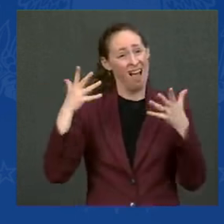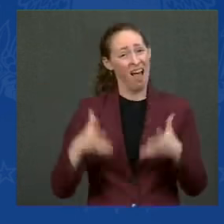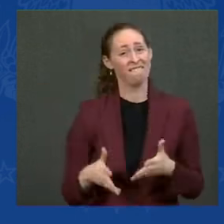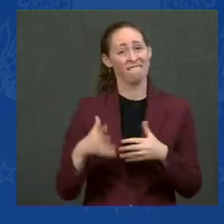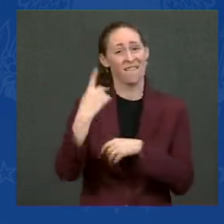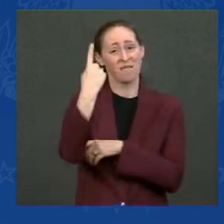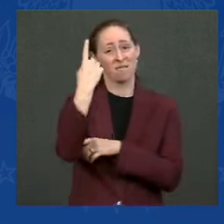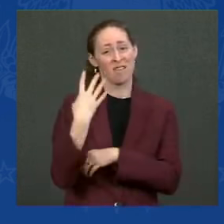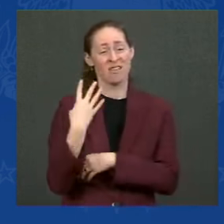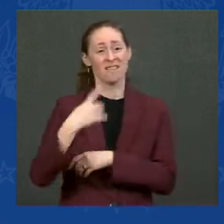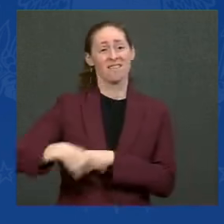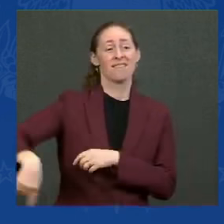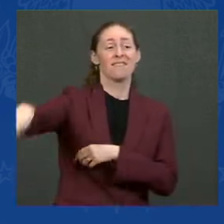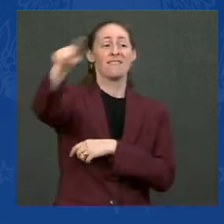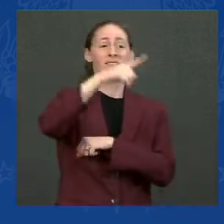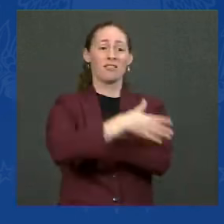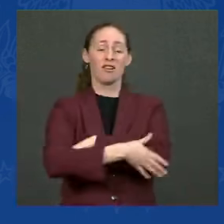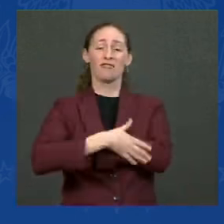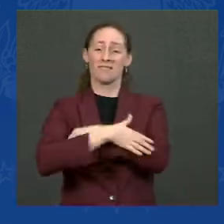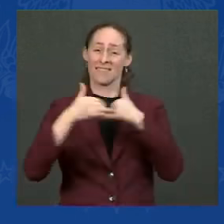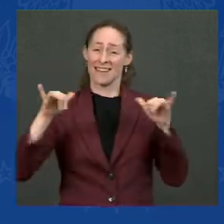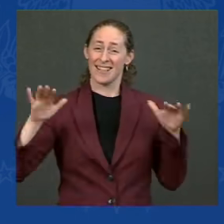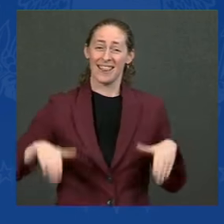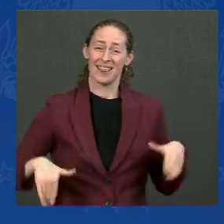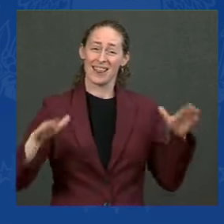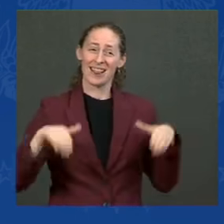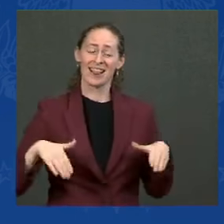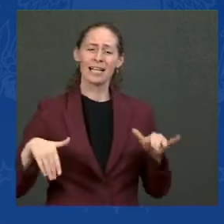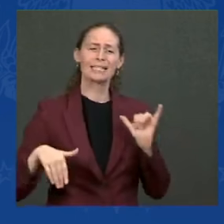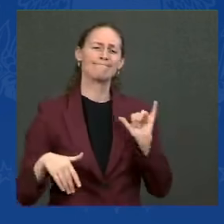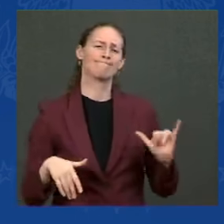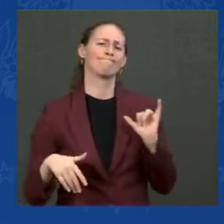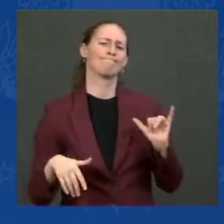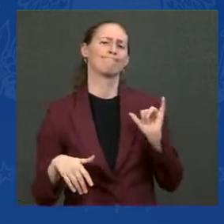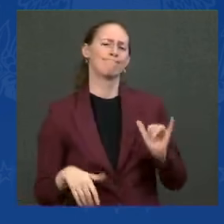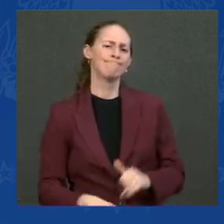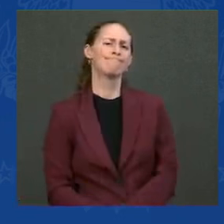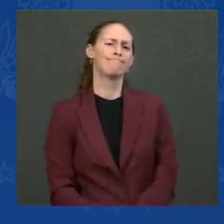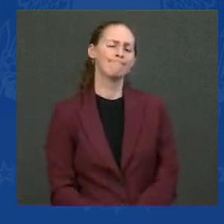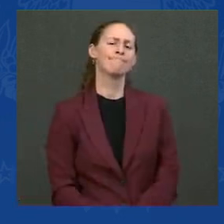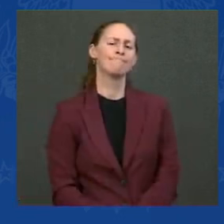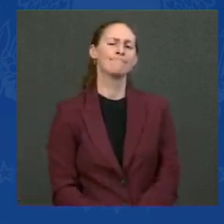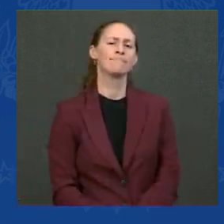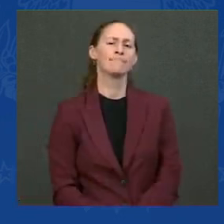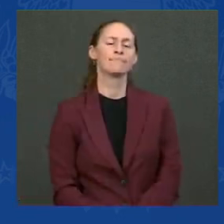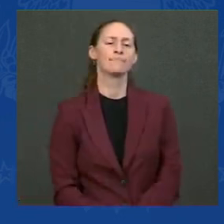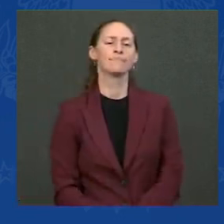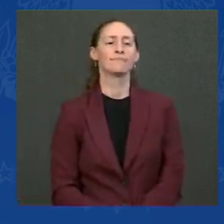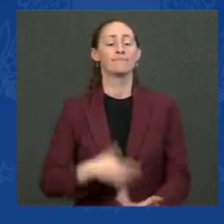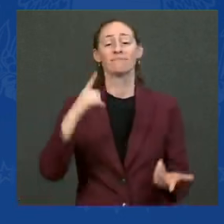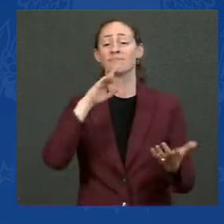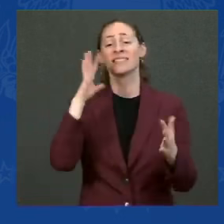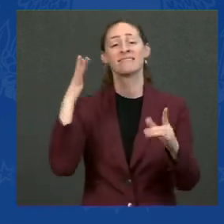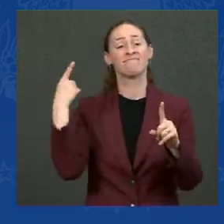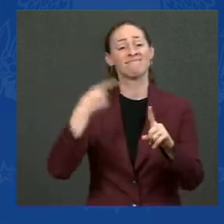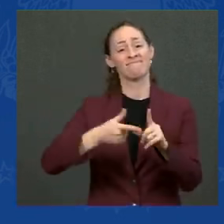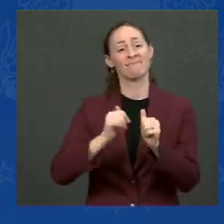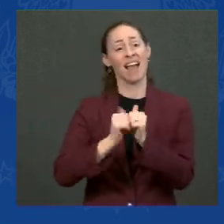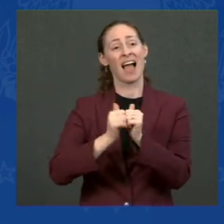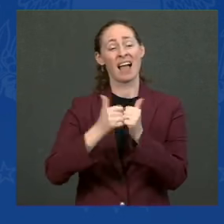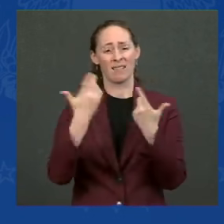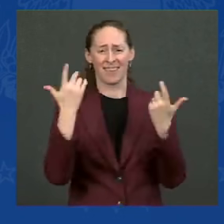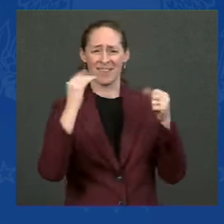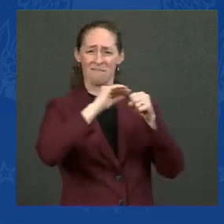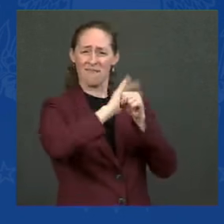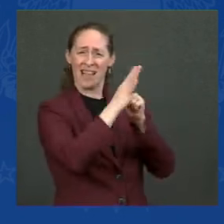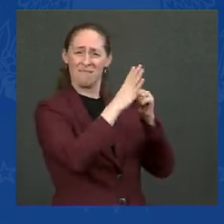for vaccinations but didn't get the shot. And we know there is no other way to beat the pandemic than to get the